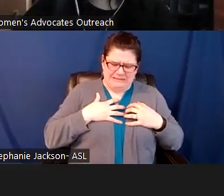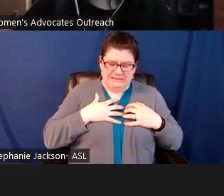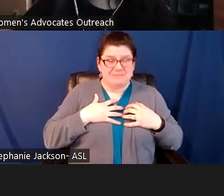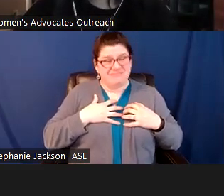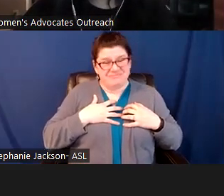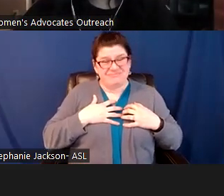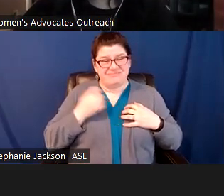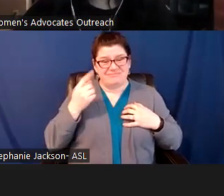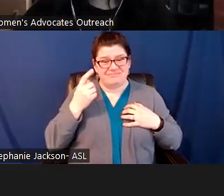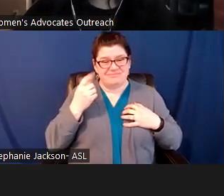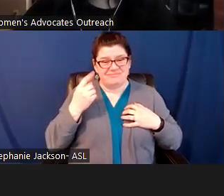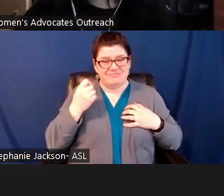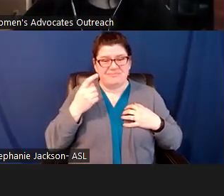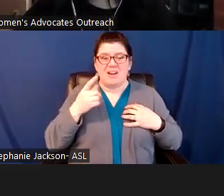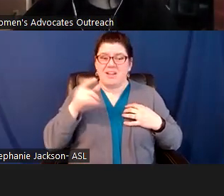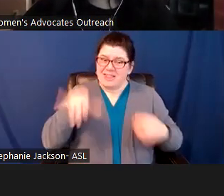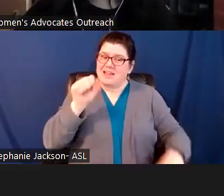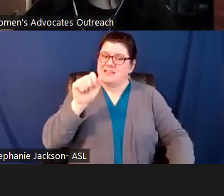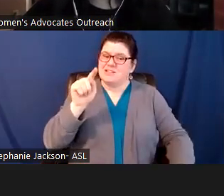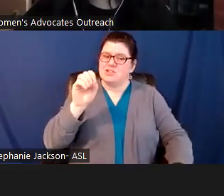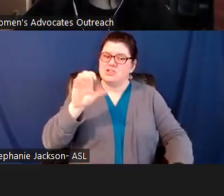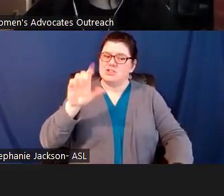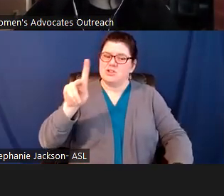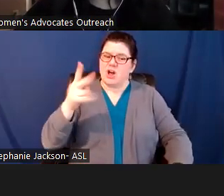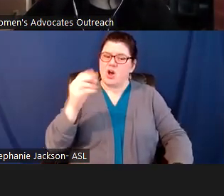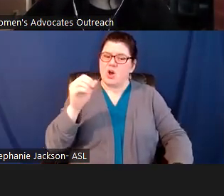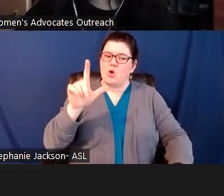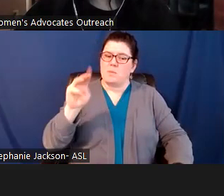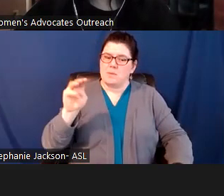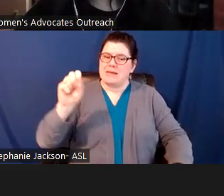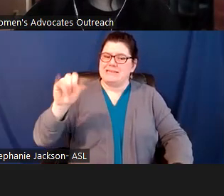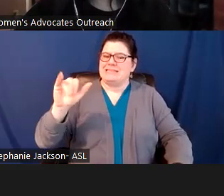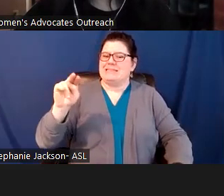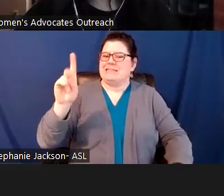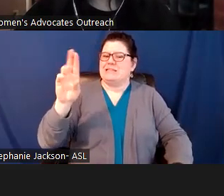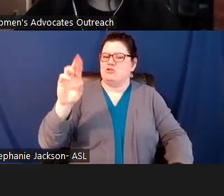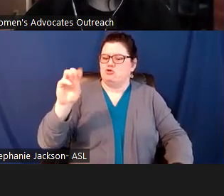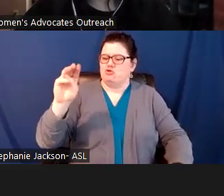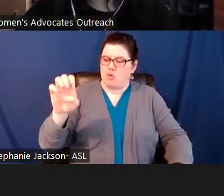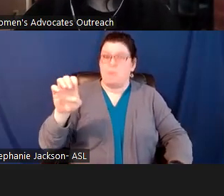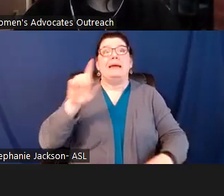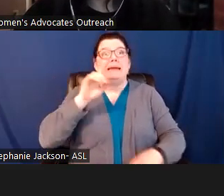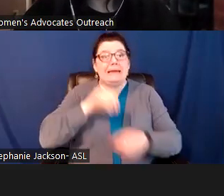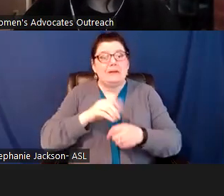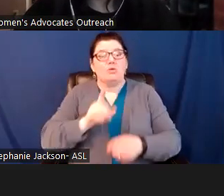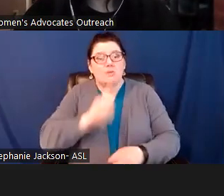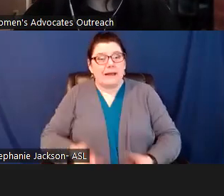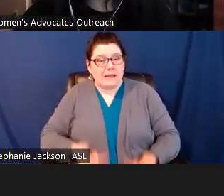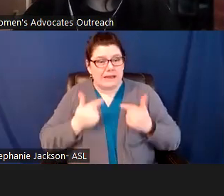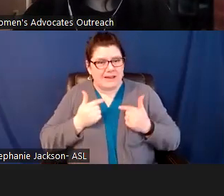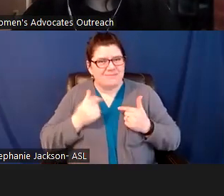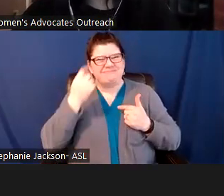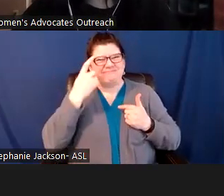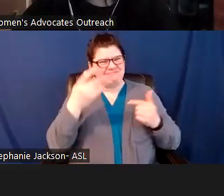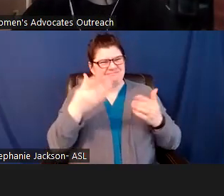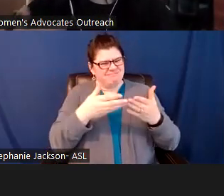when dealing with something like Stockholm syndrome in real life. And though all of these are kind of portrayed in the media, I